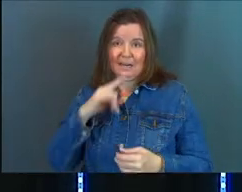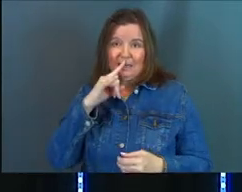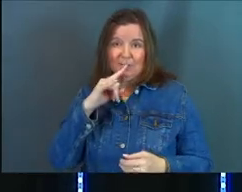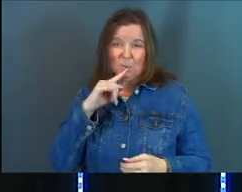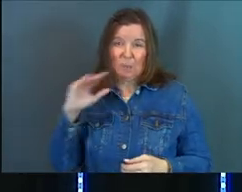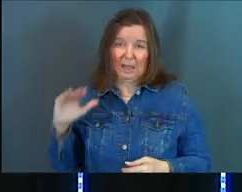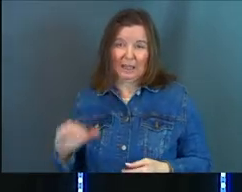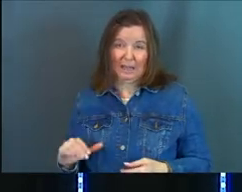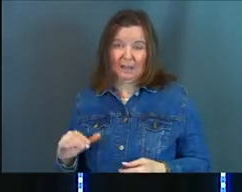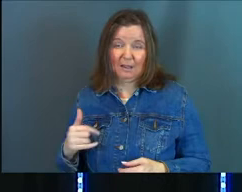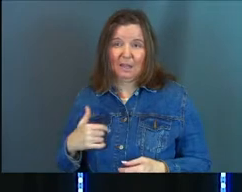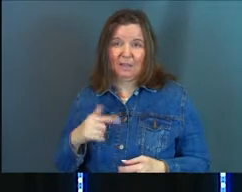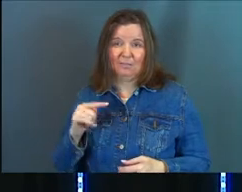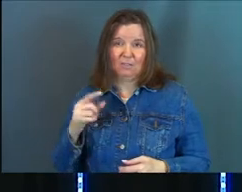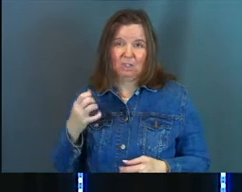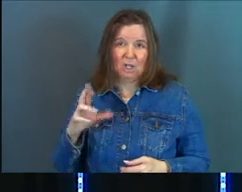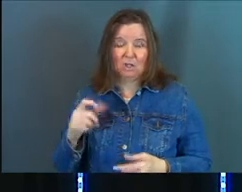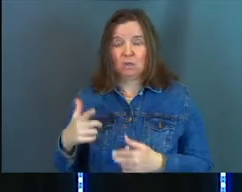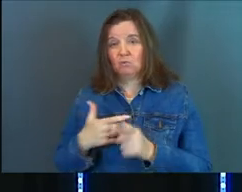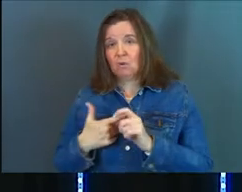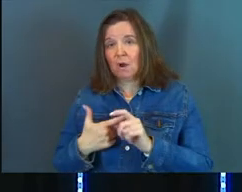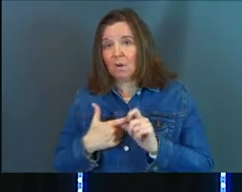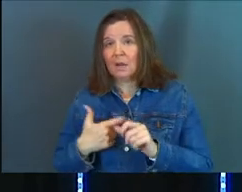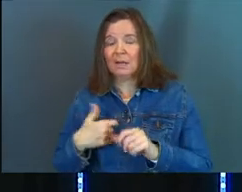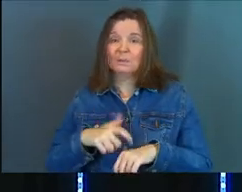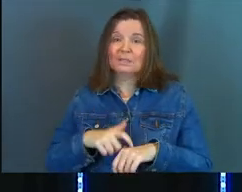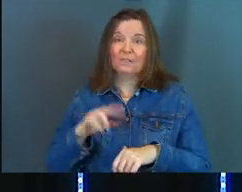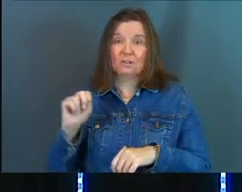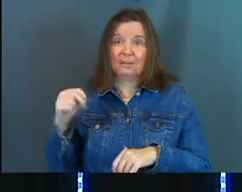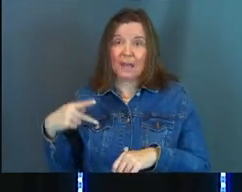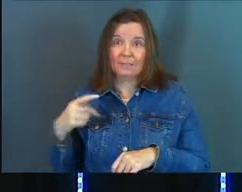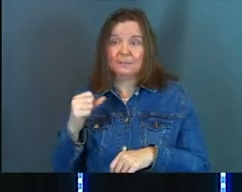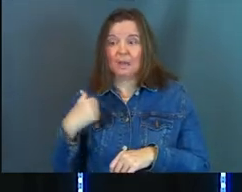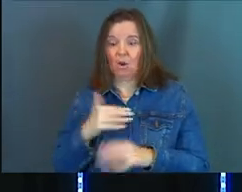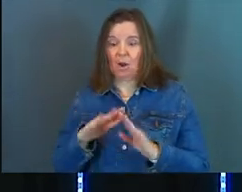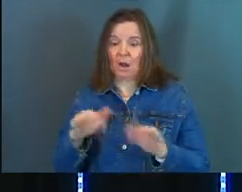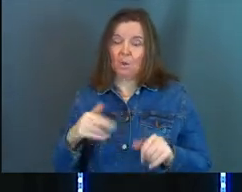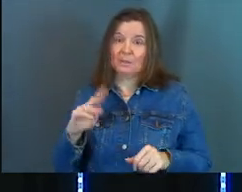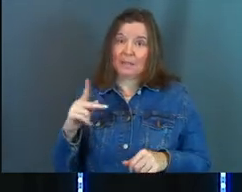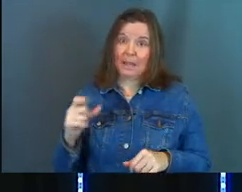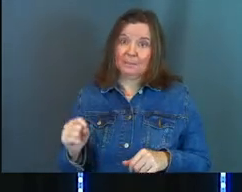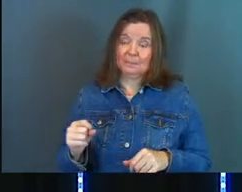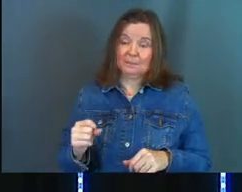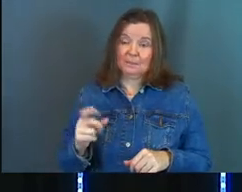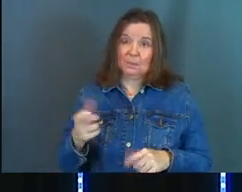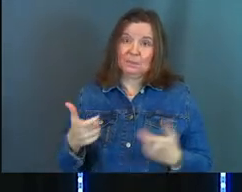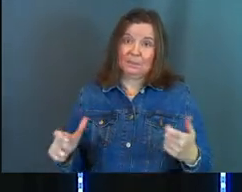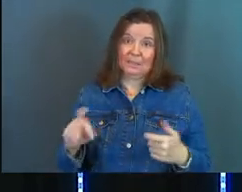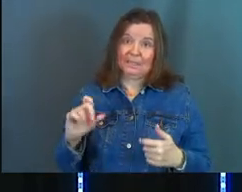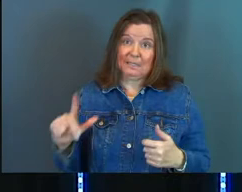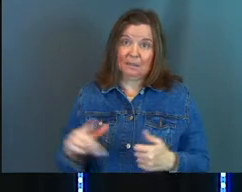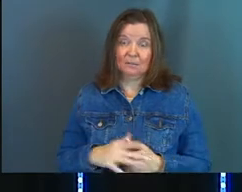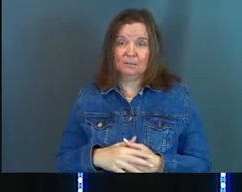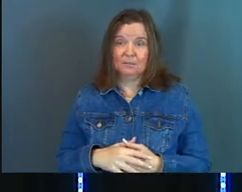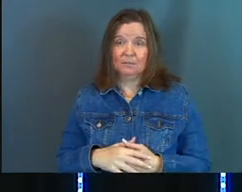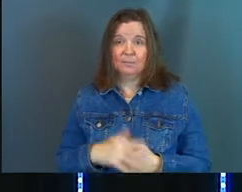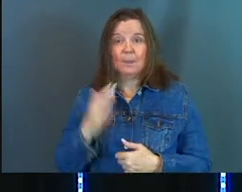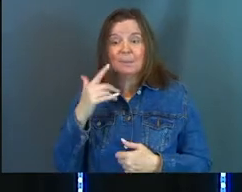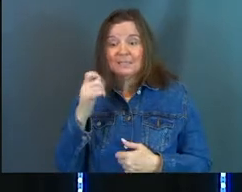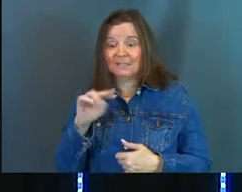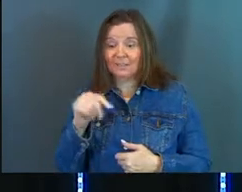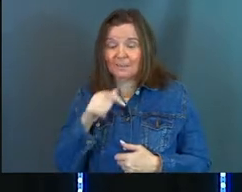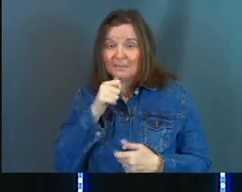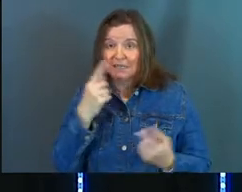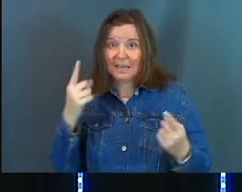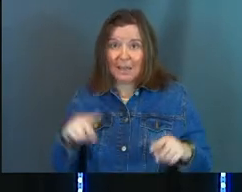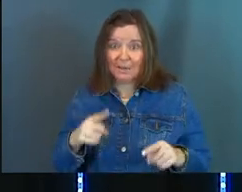were tiny, you know, and they're toddlers, and they're running around, and it was time for naps. And in our house, naps was, that was a big deal. Because if the